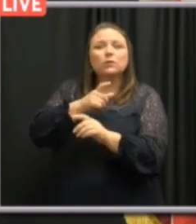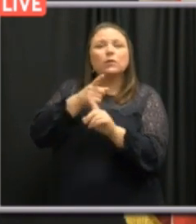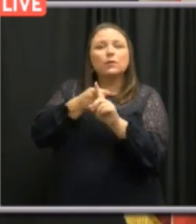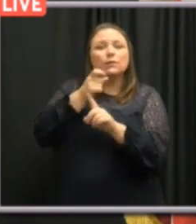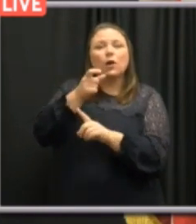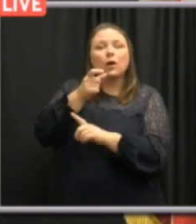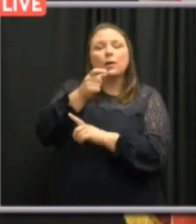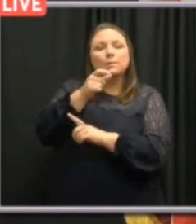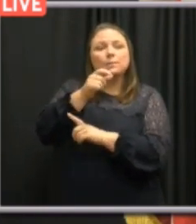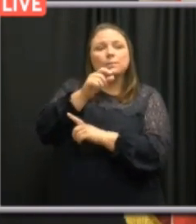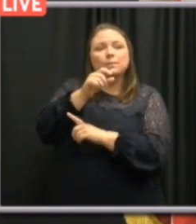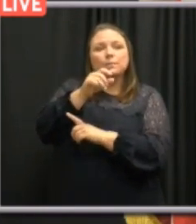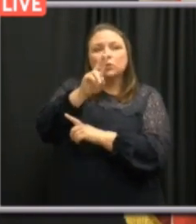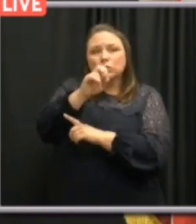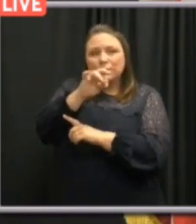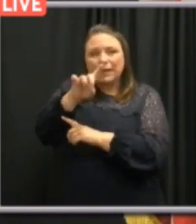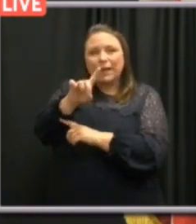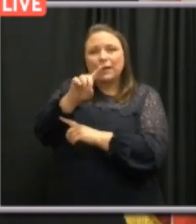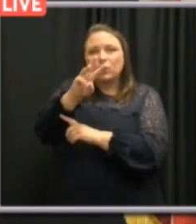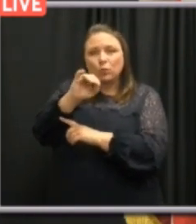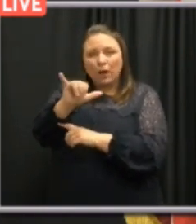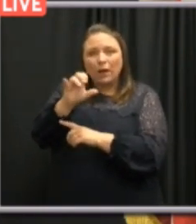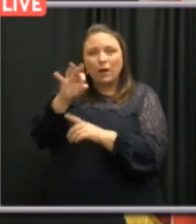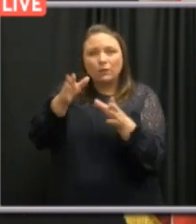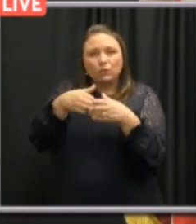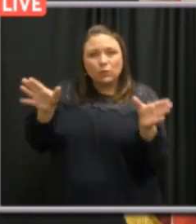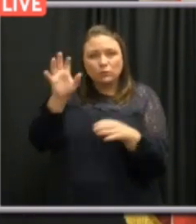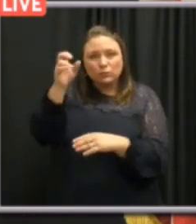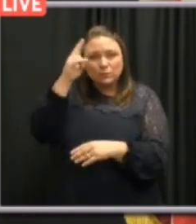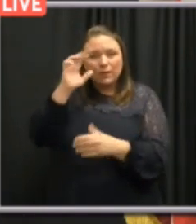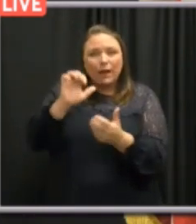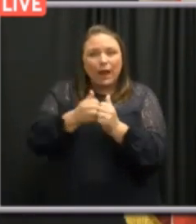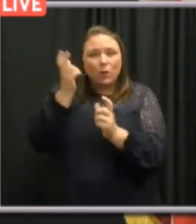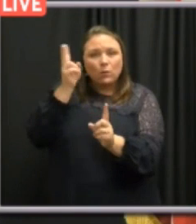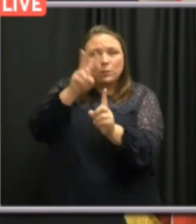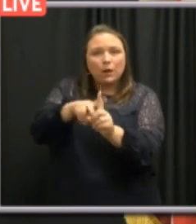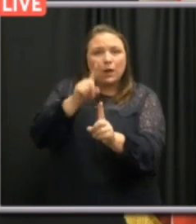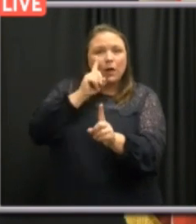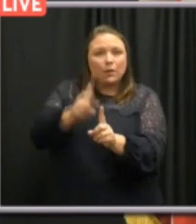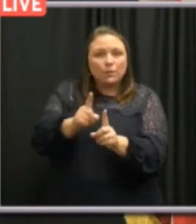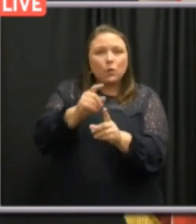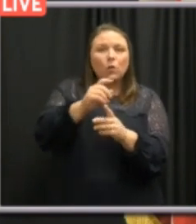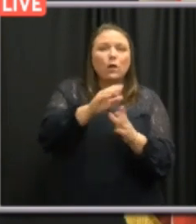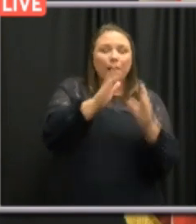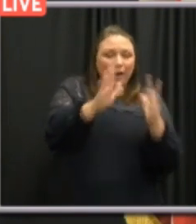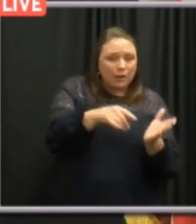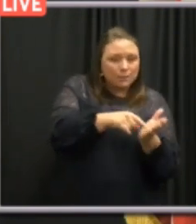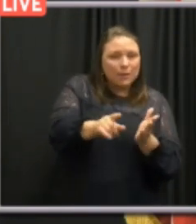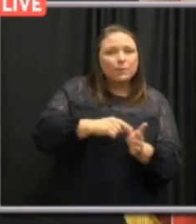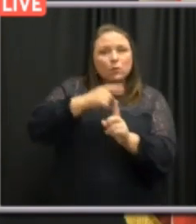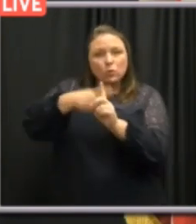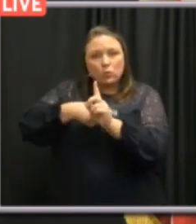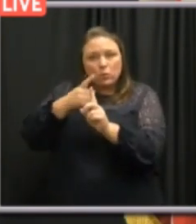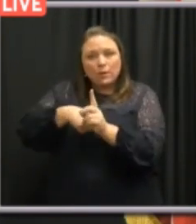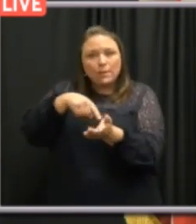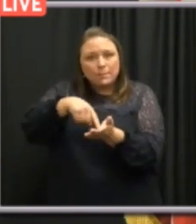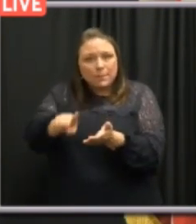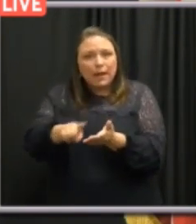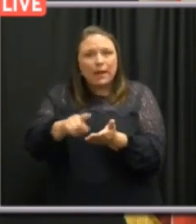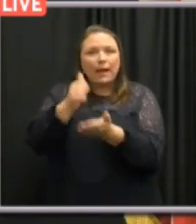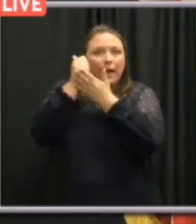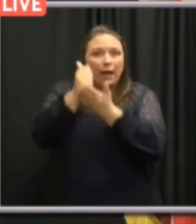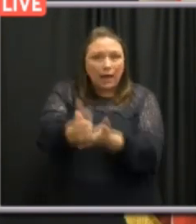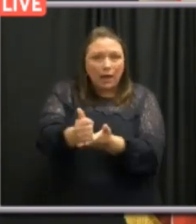is joining us to discuss how Nashvillians can apply for direct mortgage and rent payment assistance through the